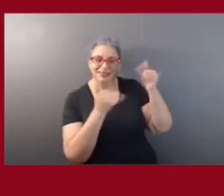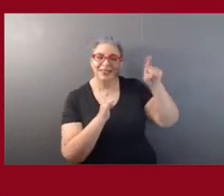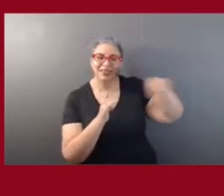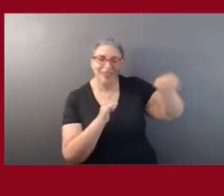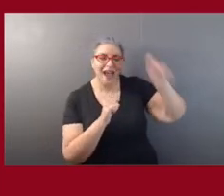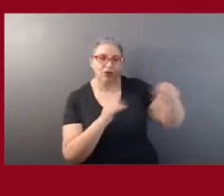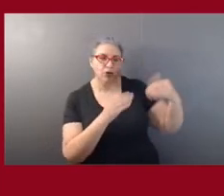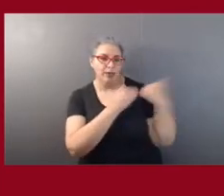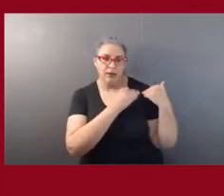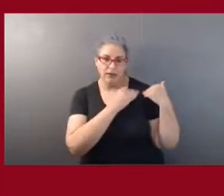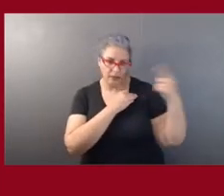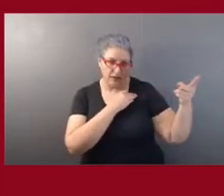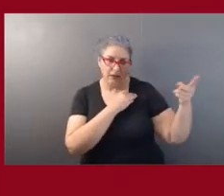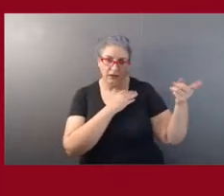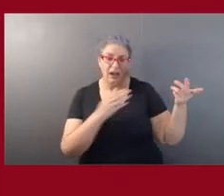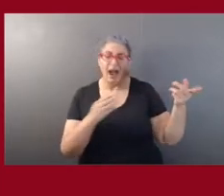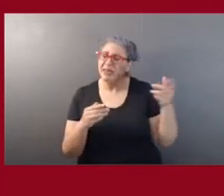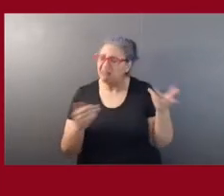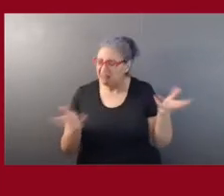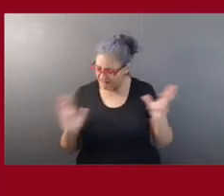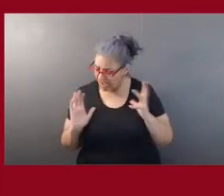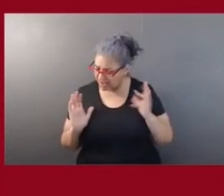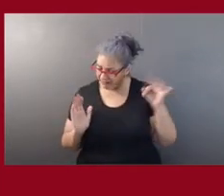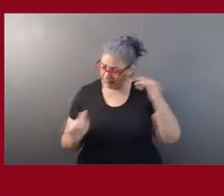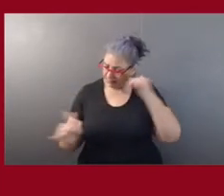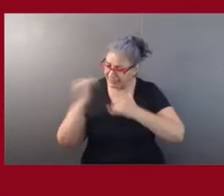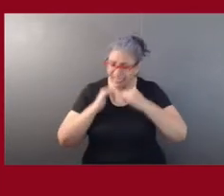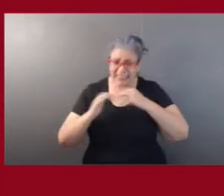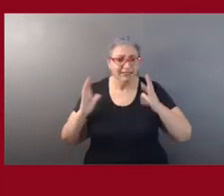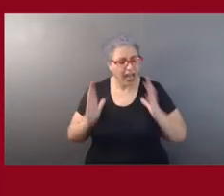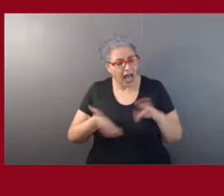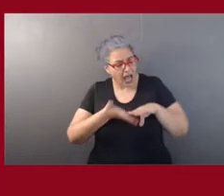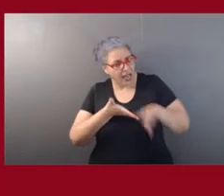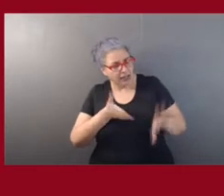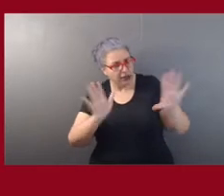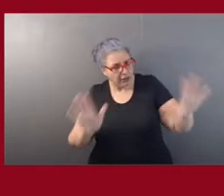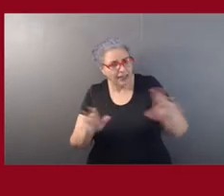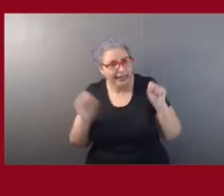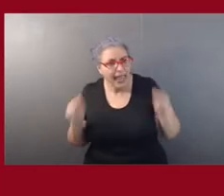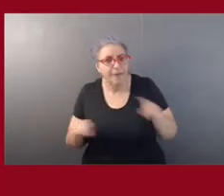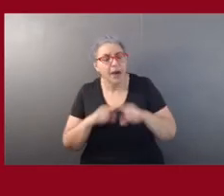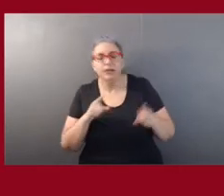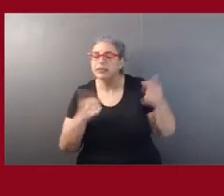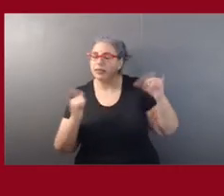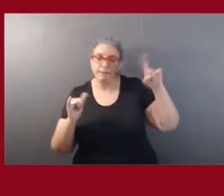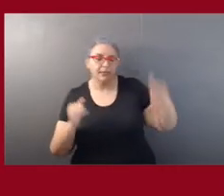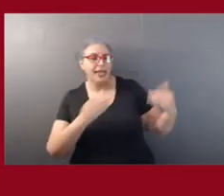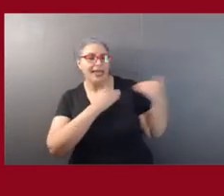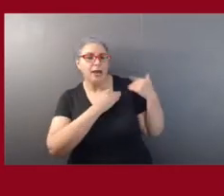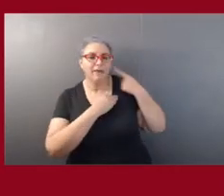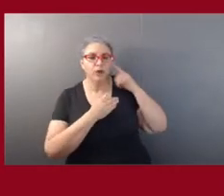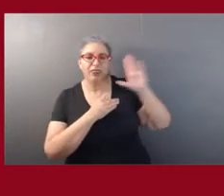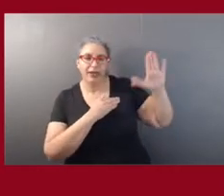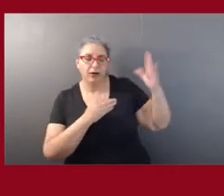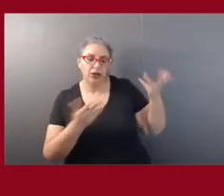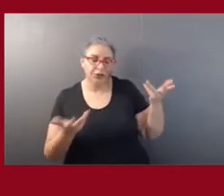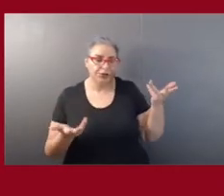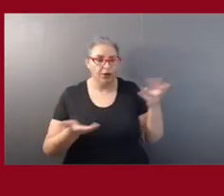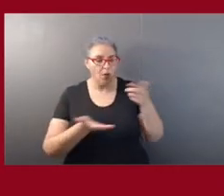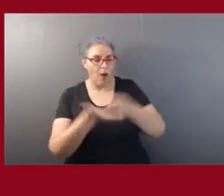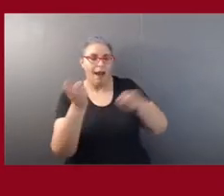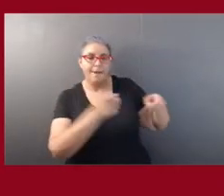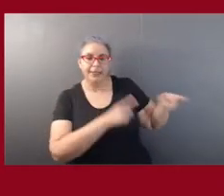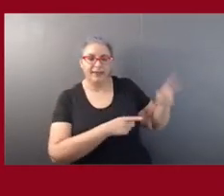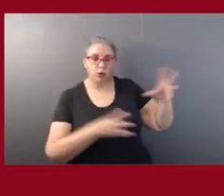that there is plenty of grace for getting it wrong, but not without lack of accountability. I think that we are in a very specific time in our world, but